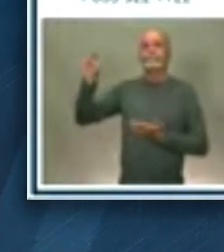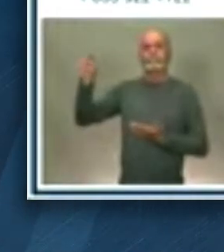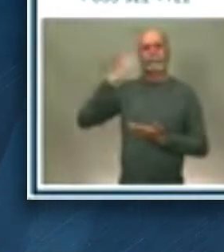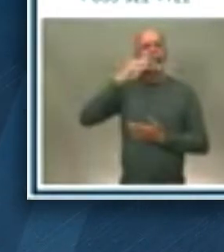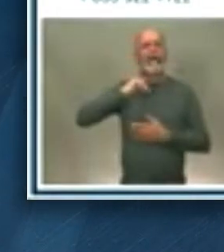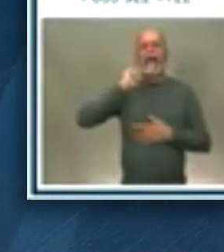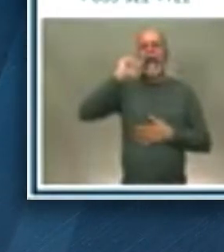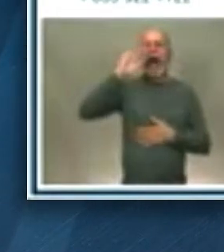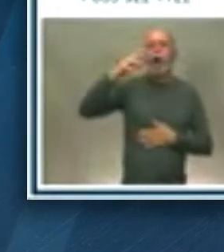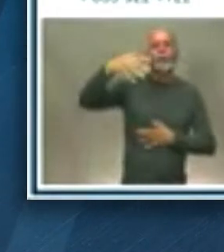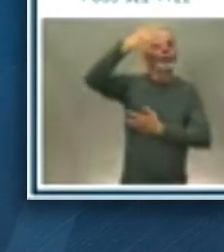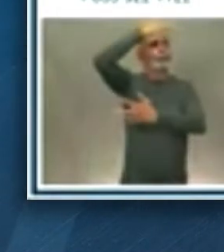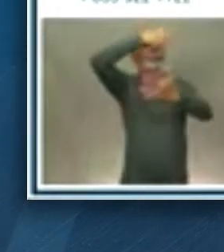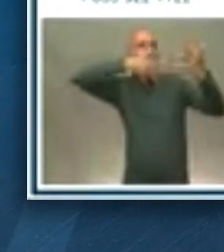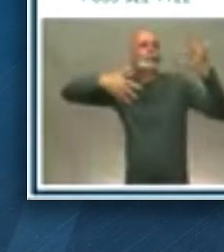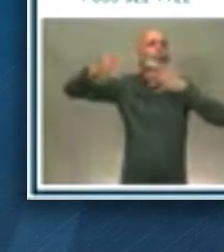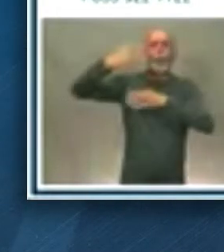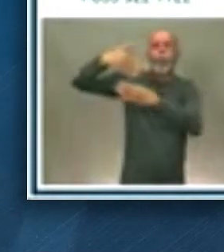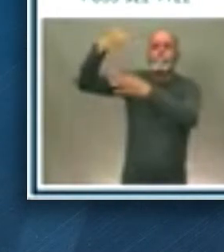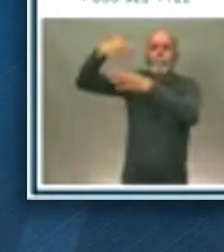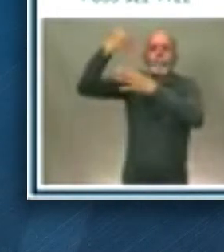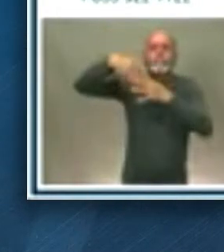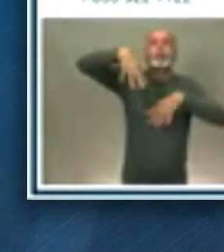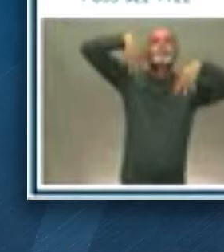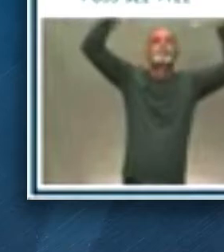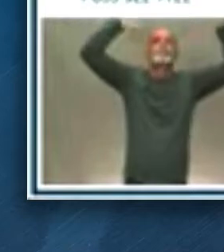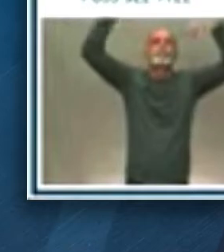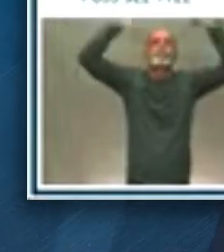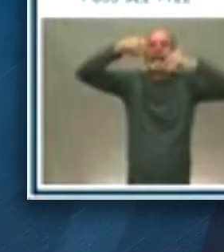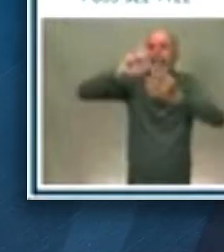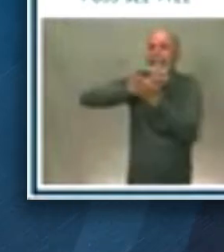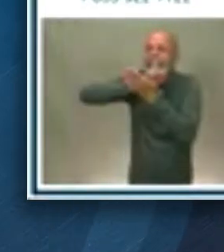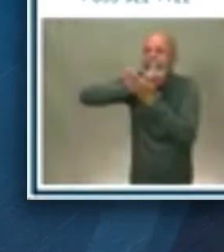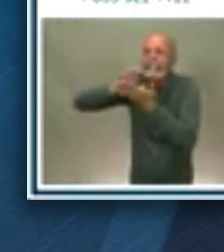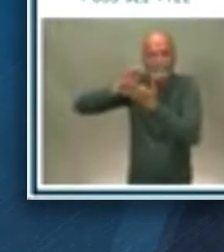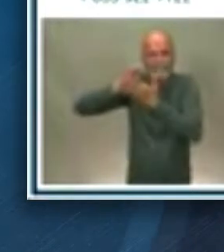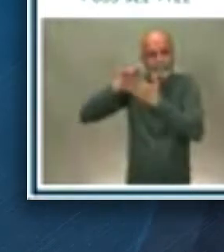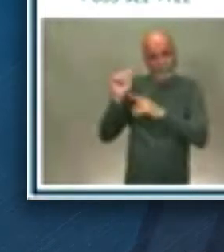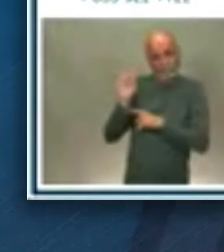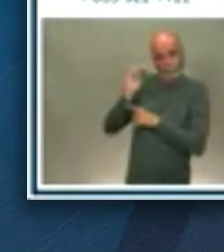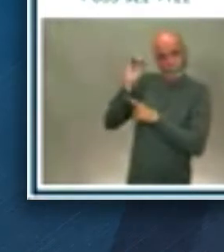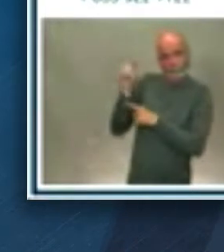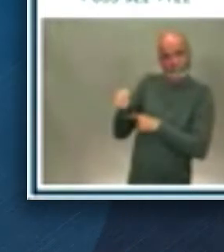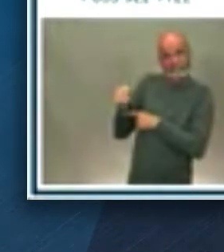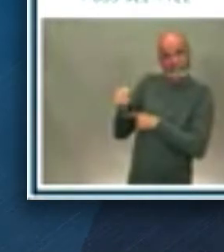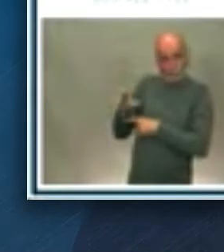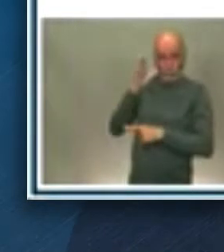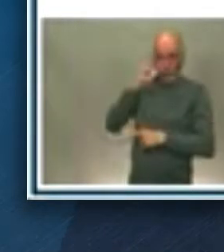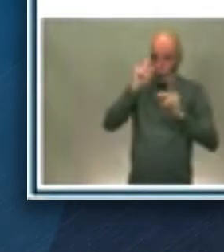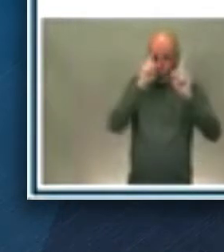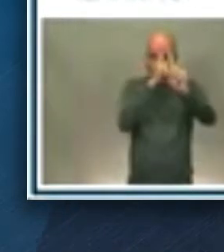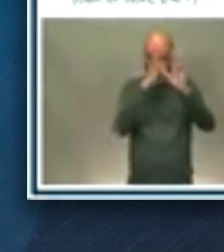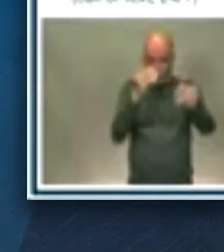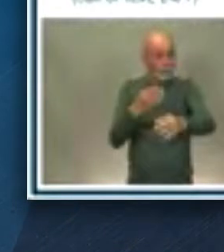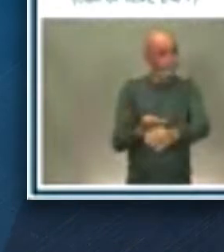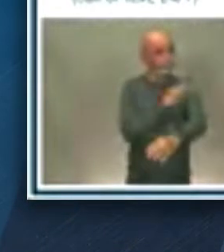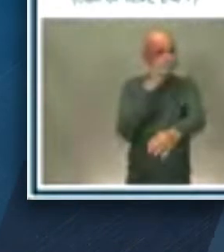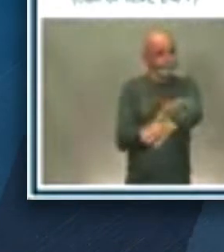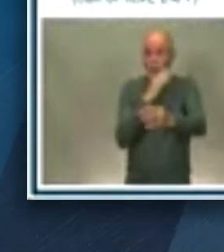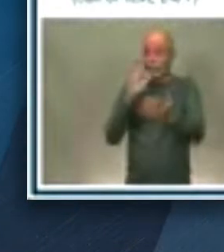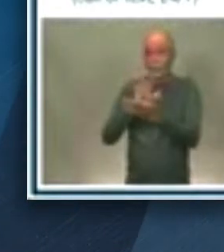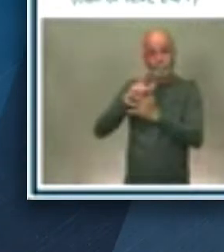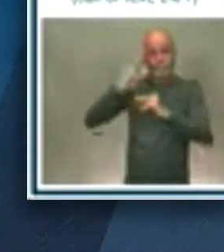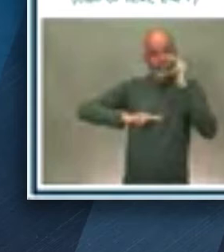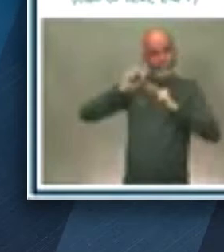in order to get that airflow. Are those schools going to be upgraded with active ventilation for this school year? Ventilation is an